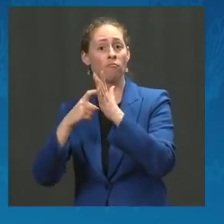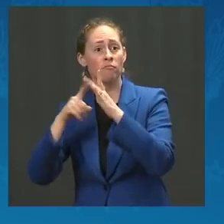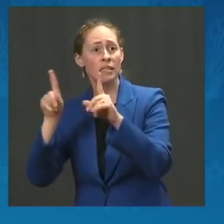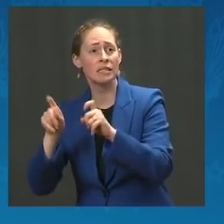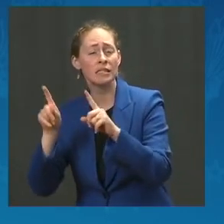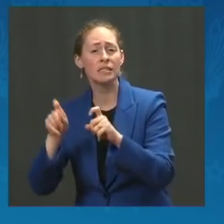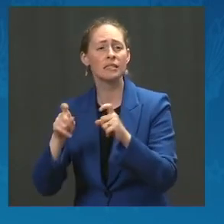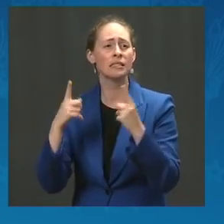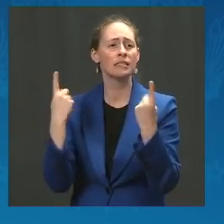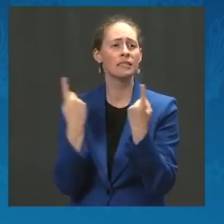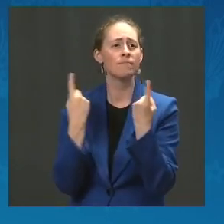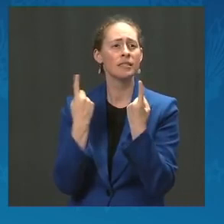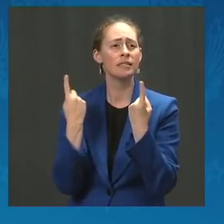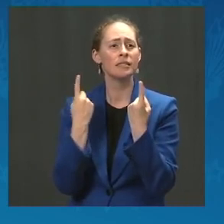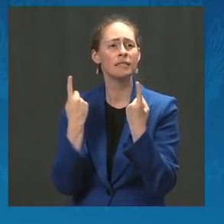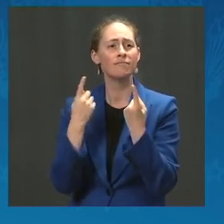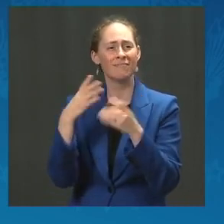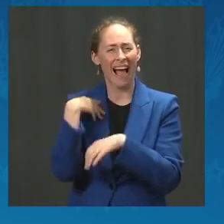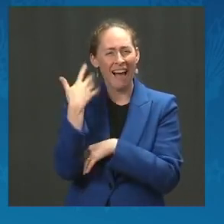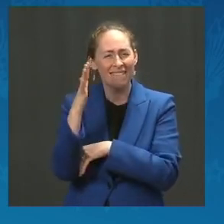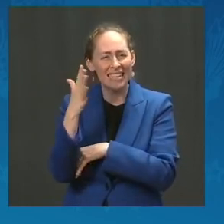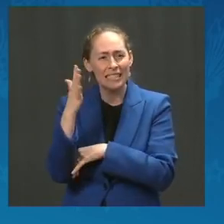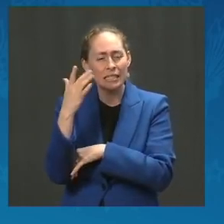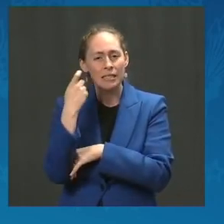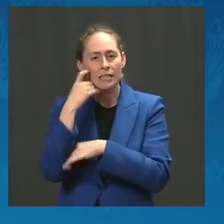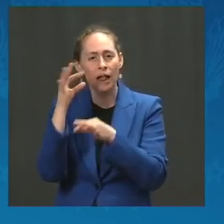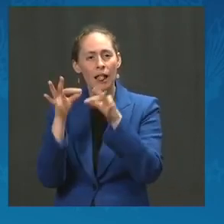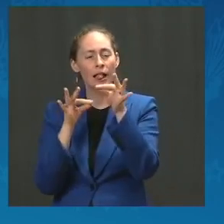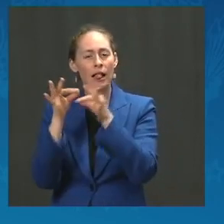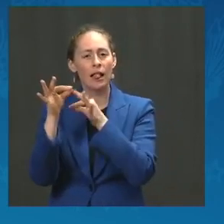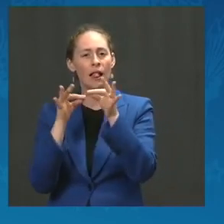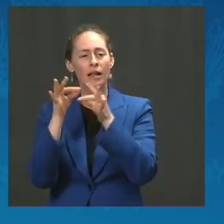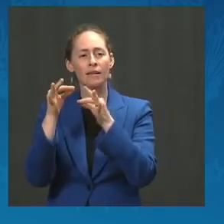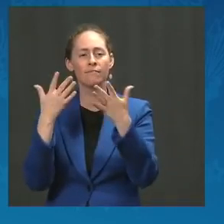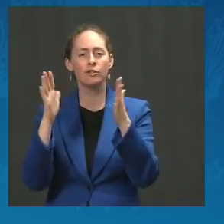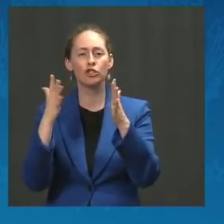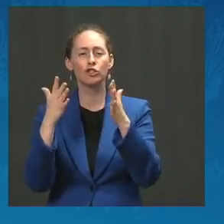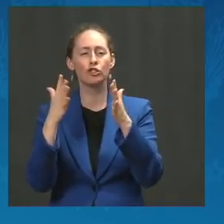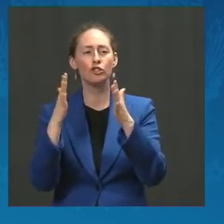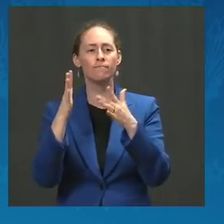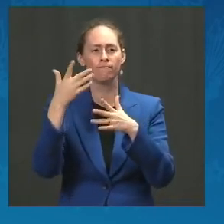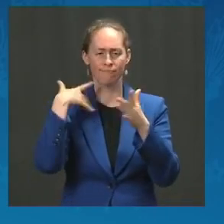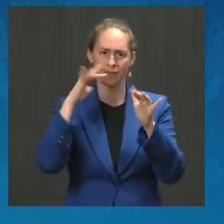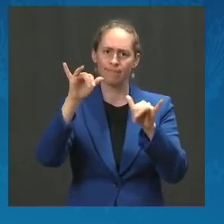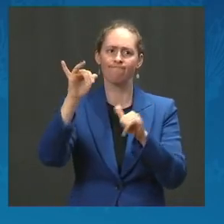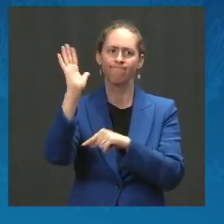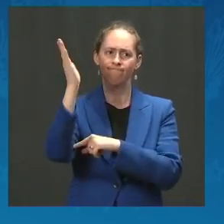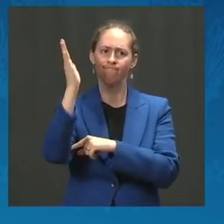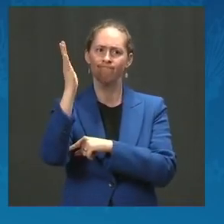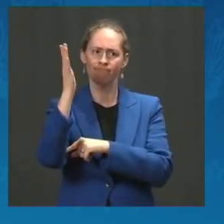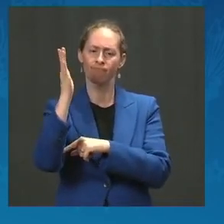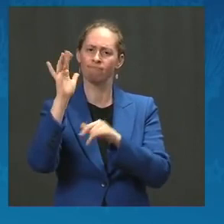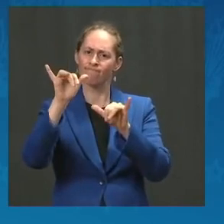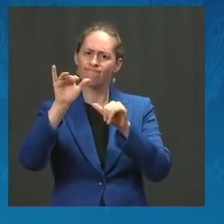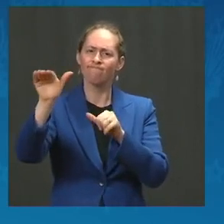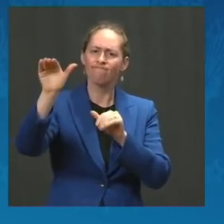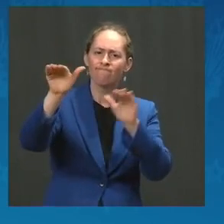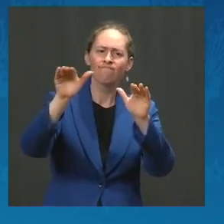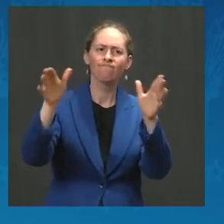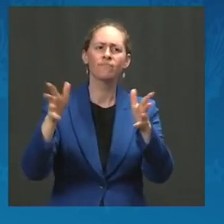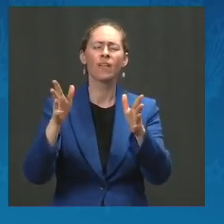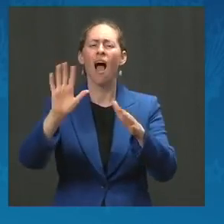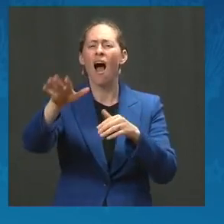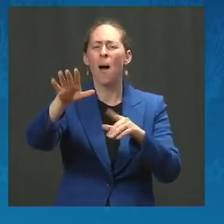procedures? I just did. I'm going to keep at it. I'm going to keep talking about it around the country. I'm going to reach out to